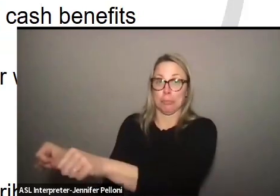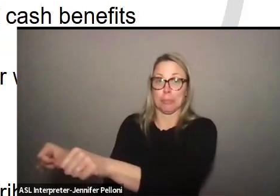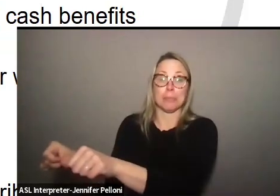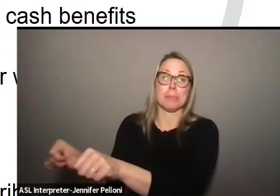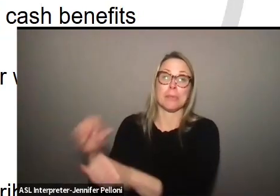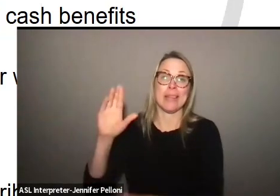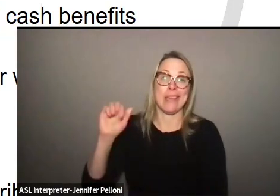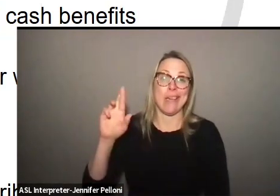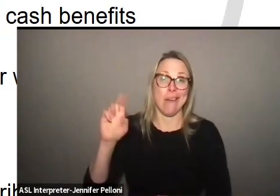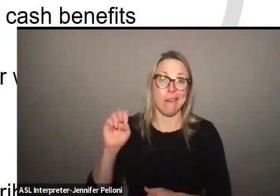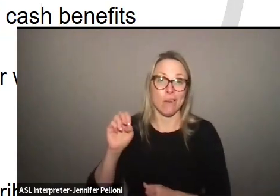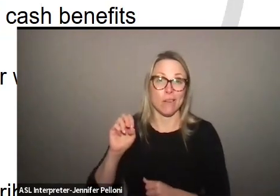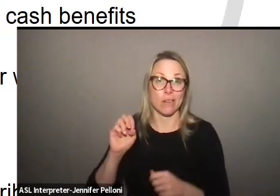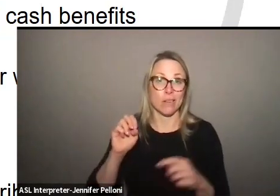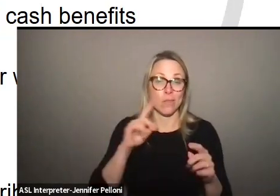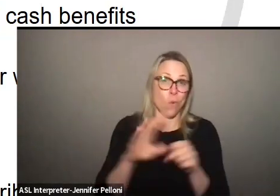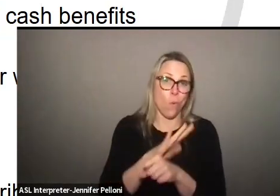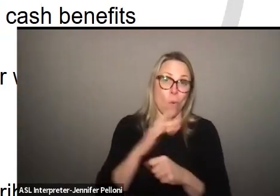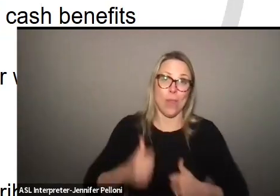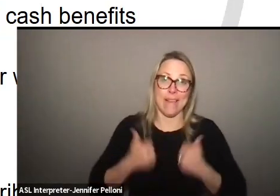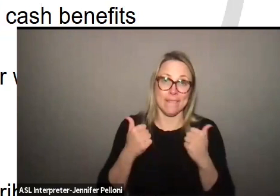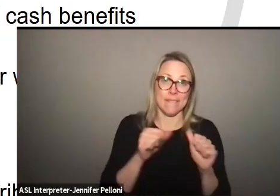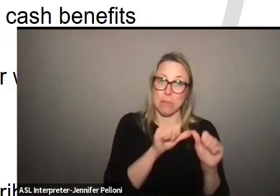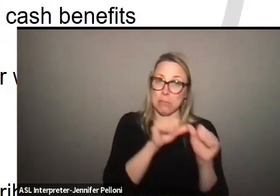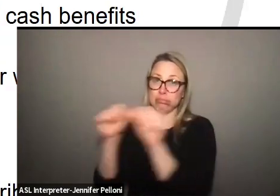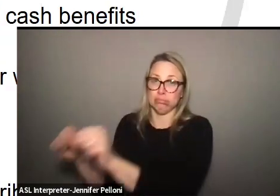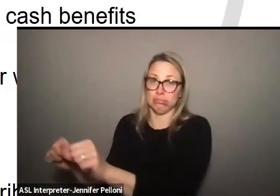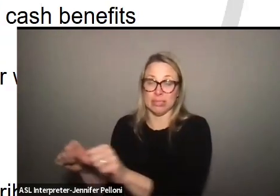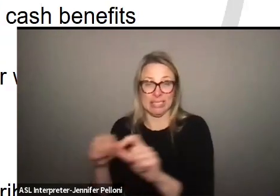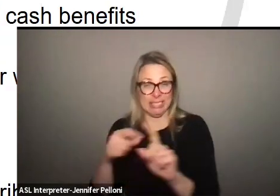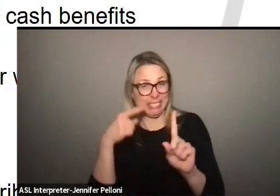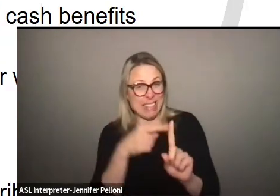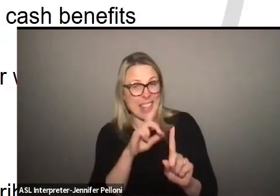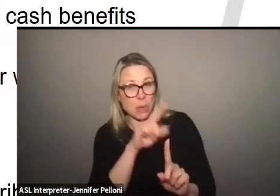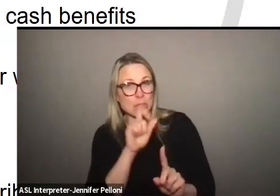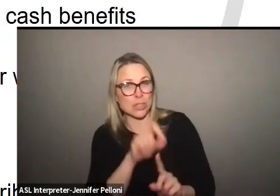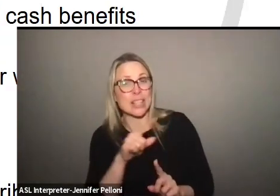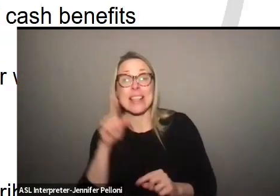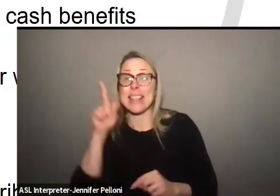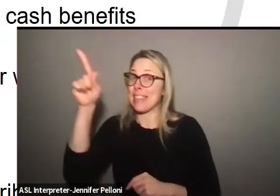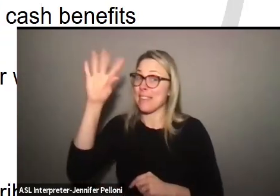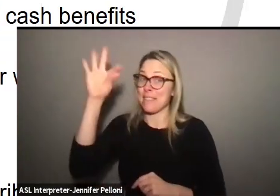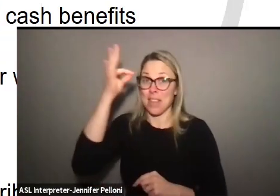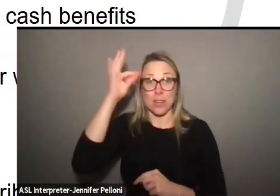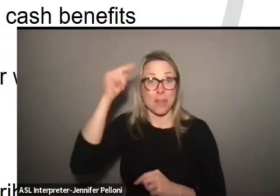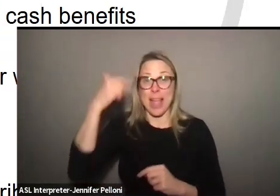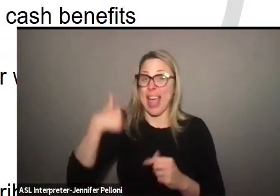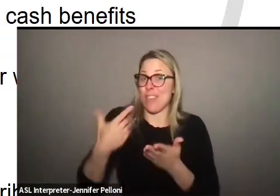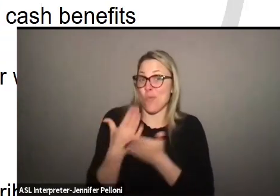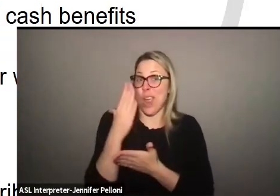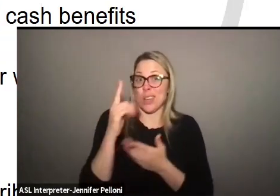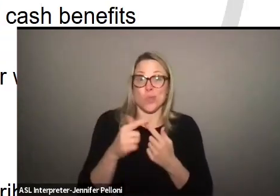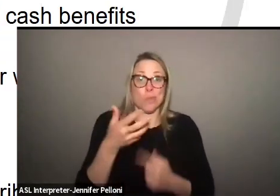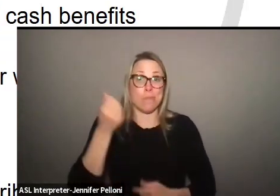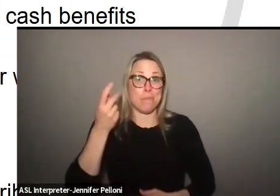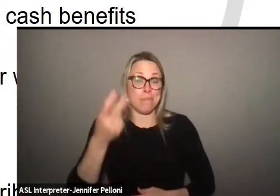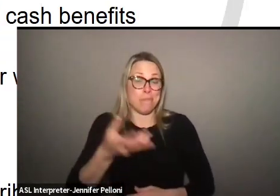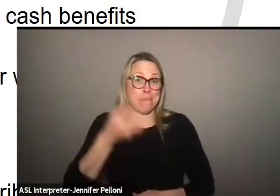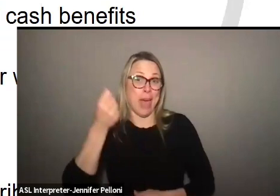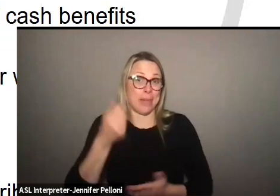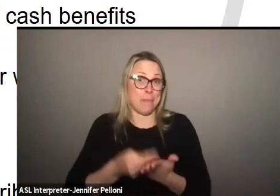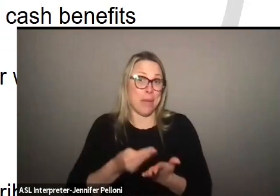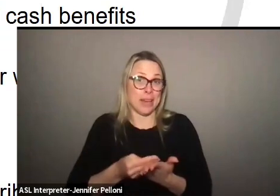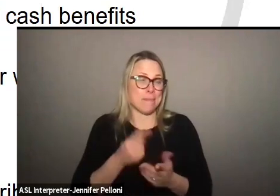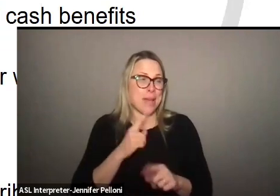lifetime. I'm not really sure about that. They reserve the right to do that, I would imagine, but I can't say